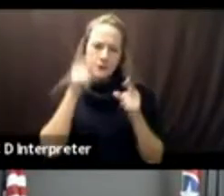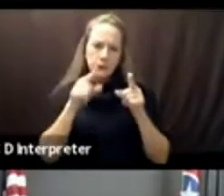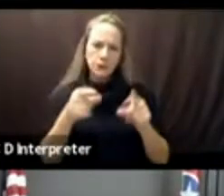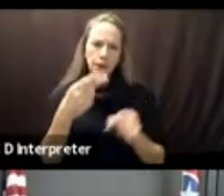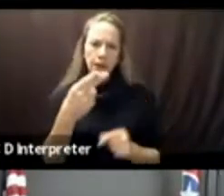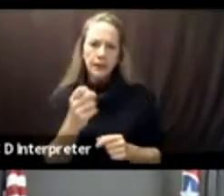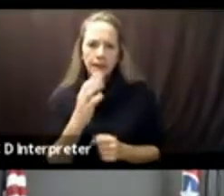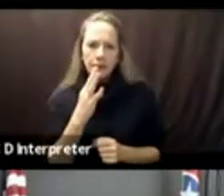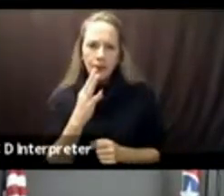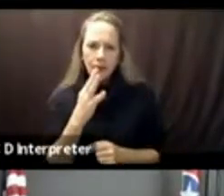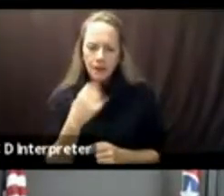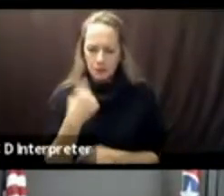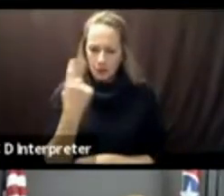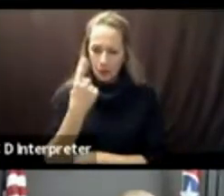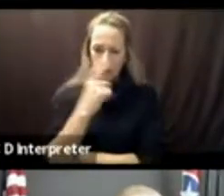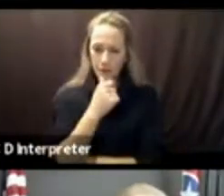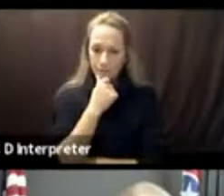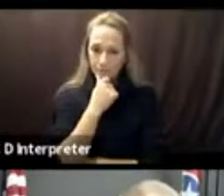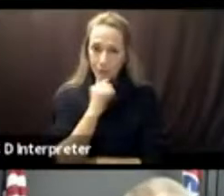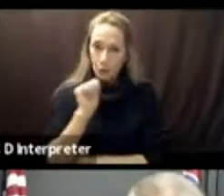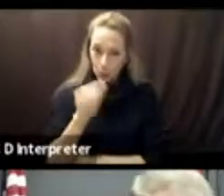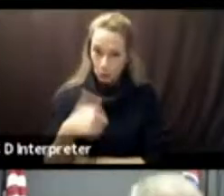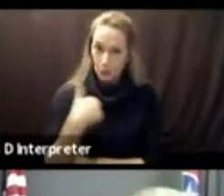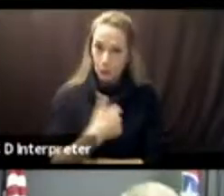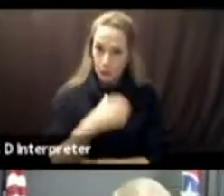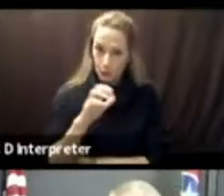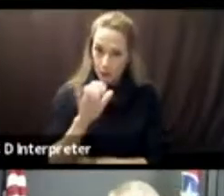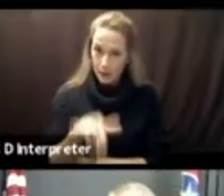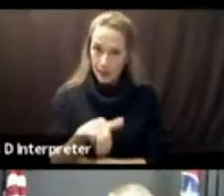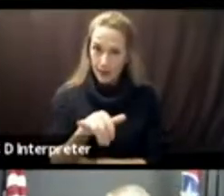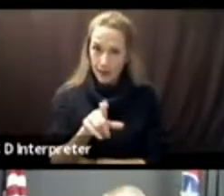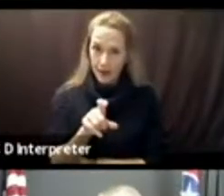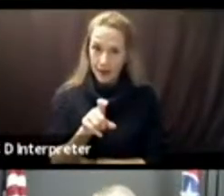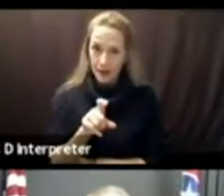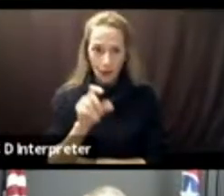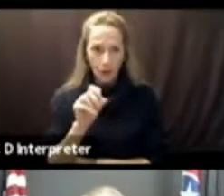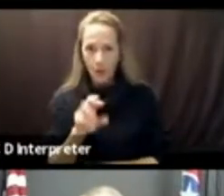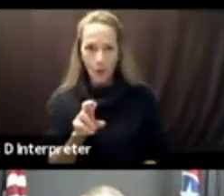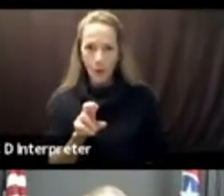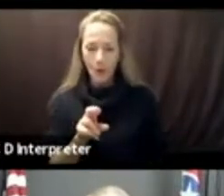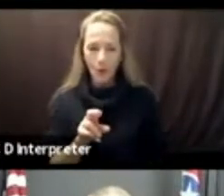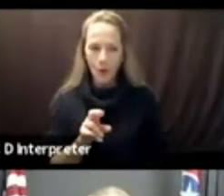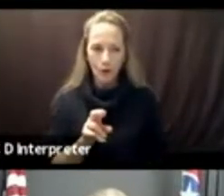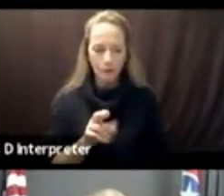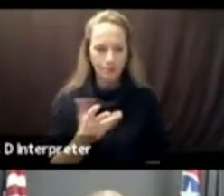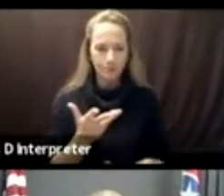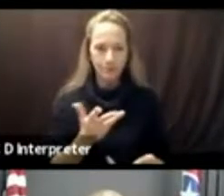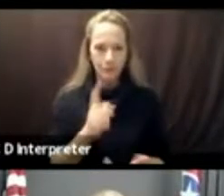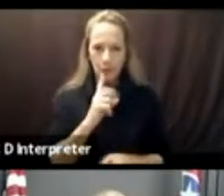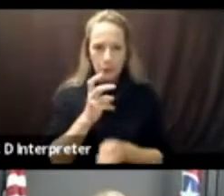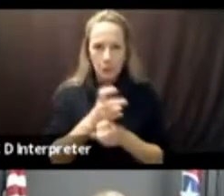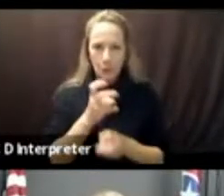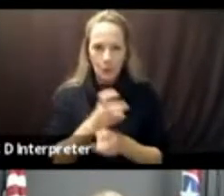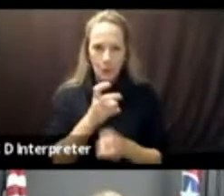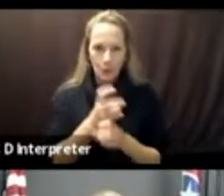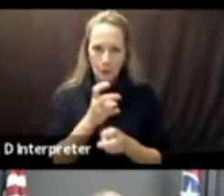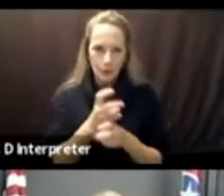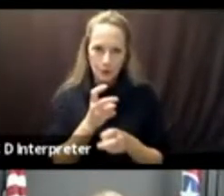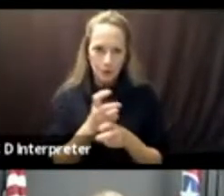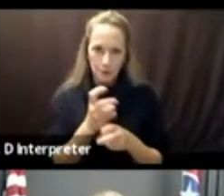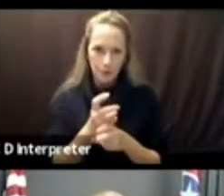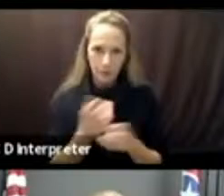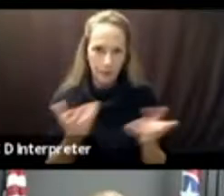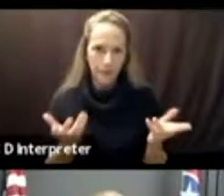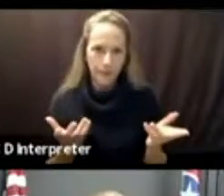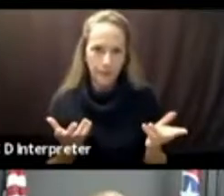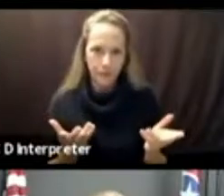wondering, how practically something like that might be able to be done, or whether it would be impractical to try and do something like that. And I